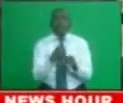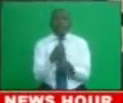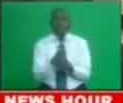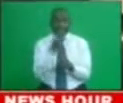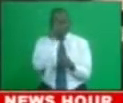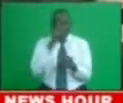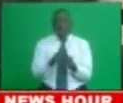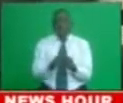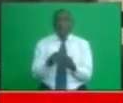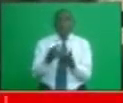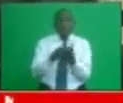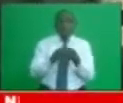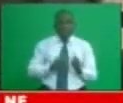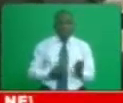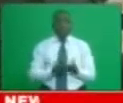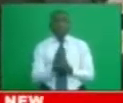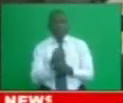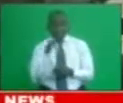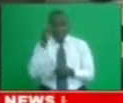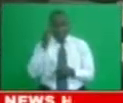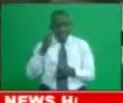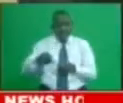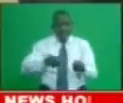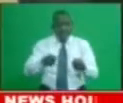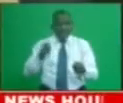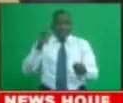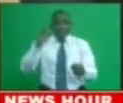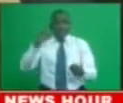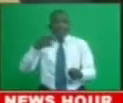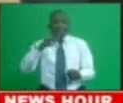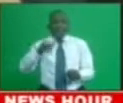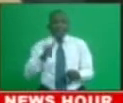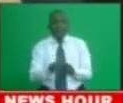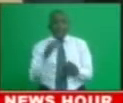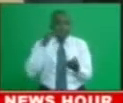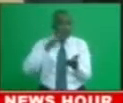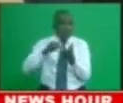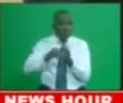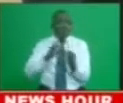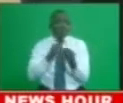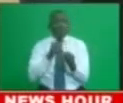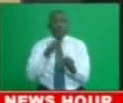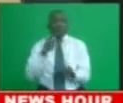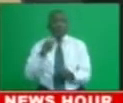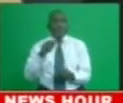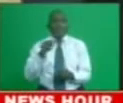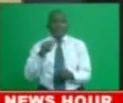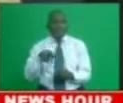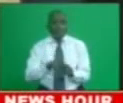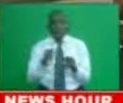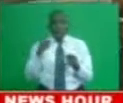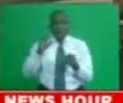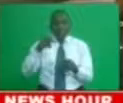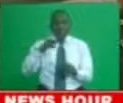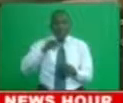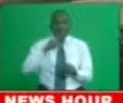The Commission on Human Rights and Administrative Justice, SRAJ, is a monitoring agency of NACAP. SRAJ